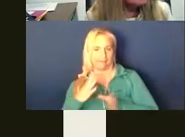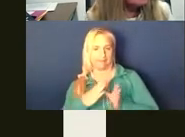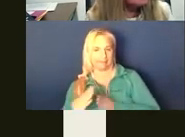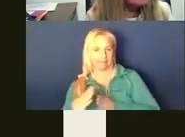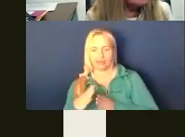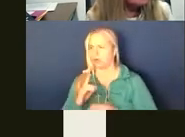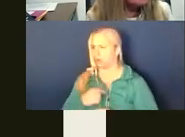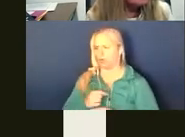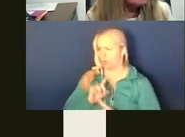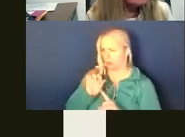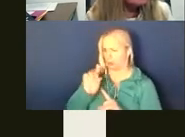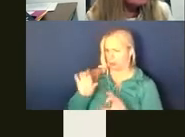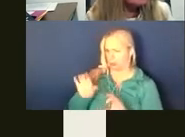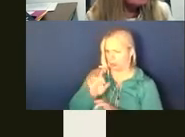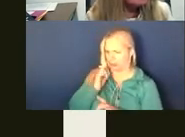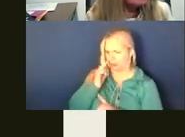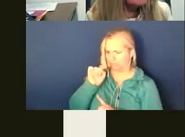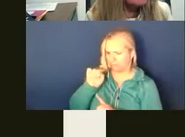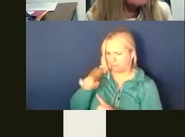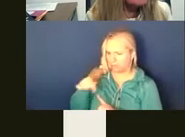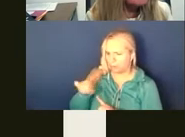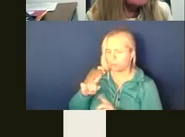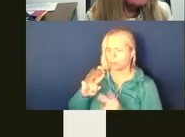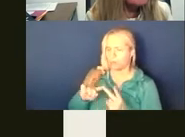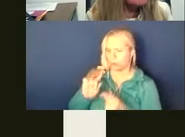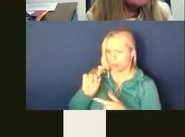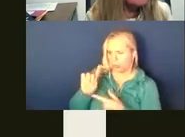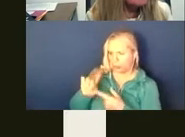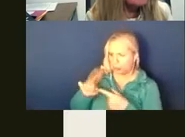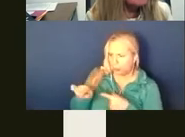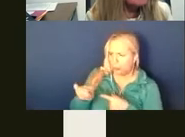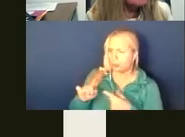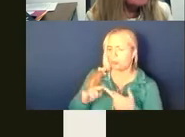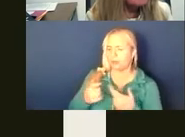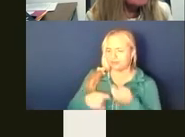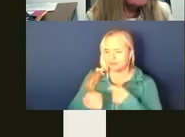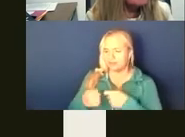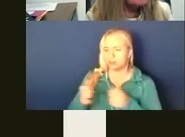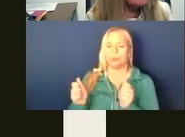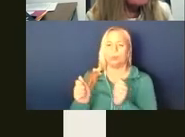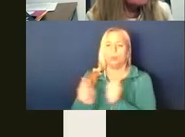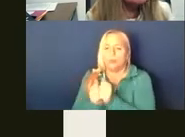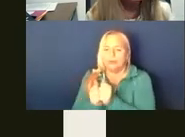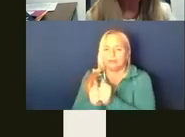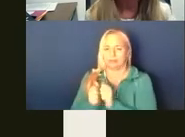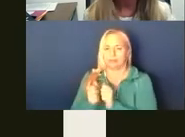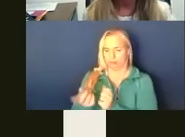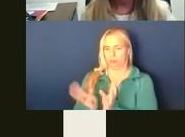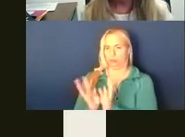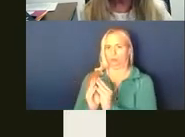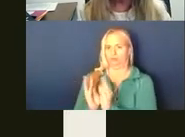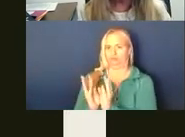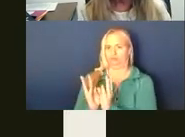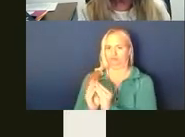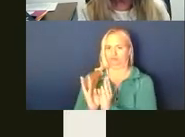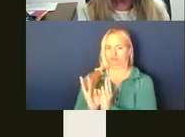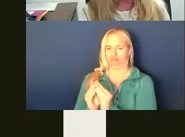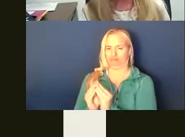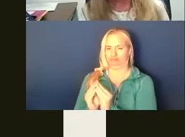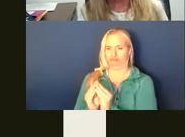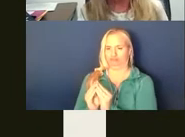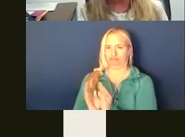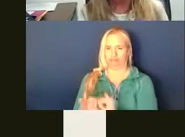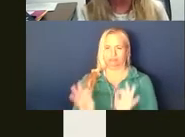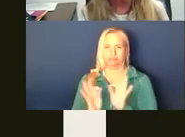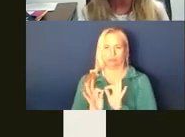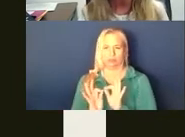to them or creating for them, but we're creating with them, students and families. So what